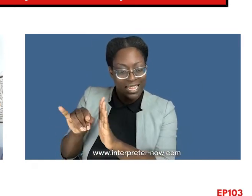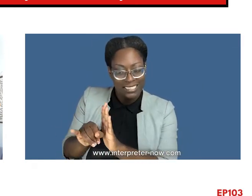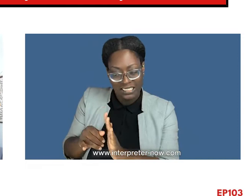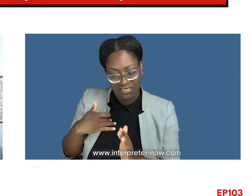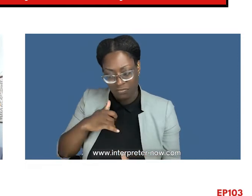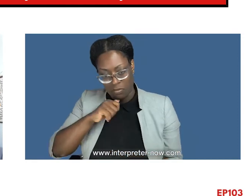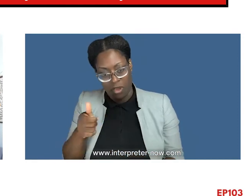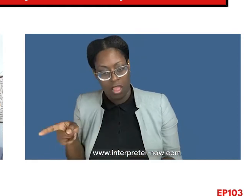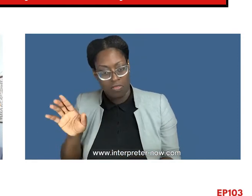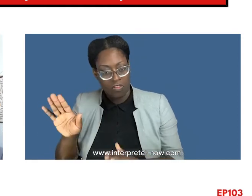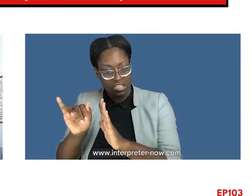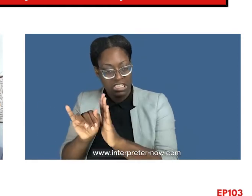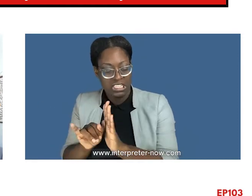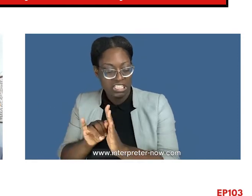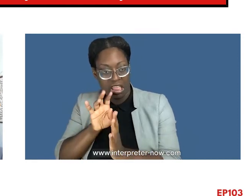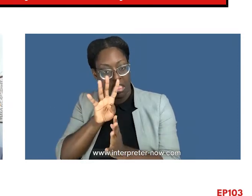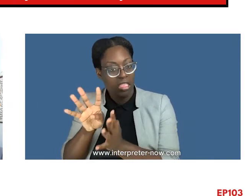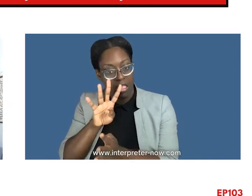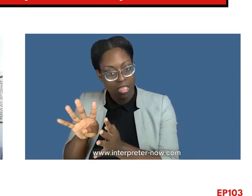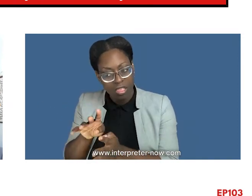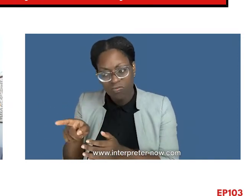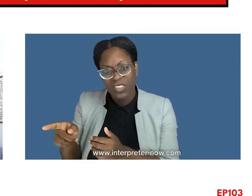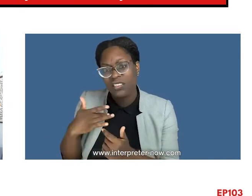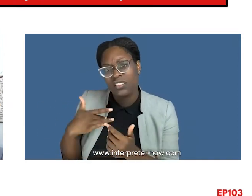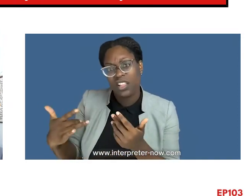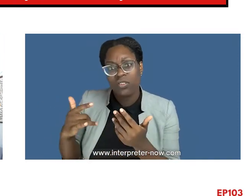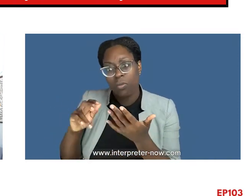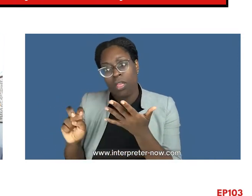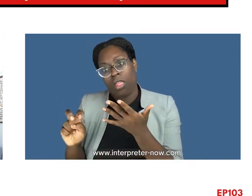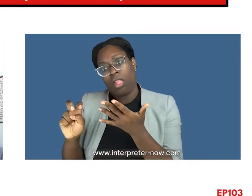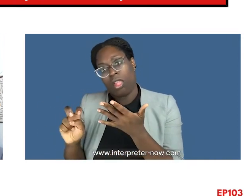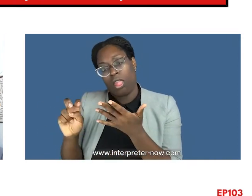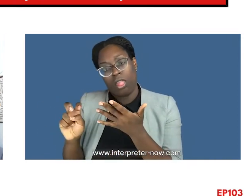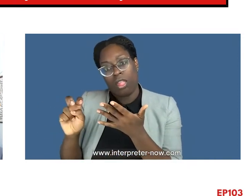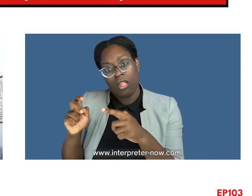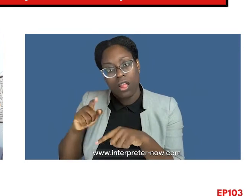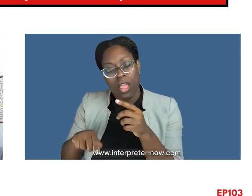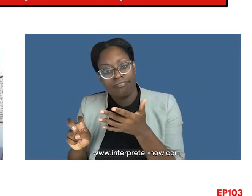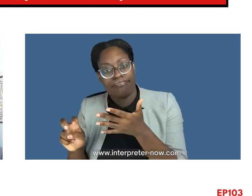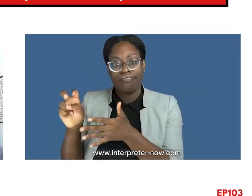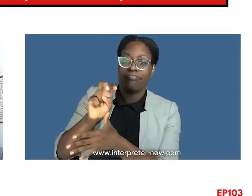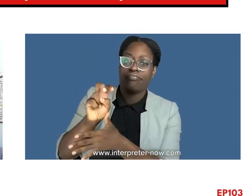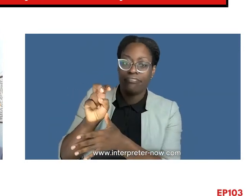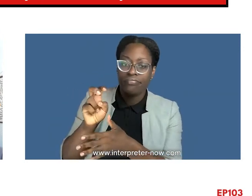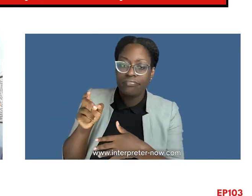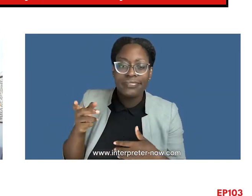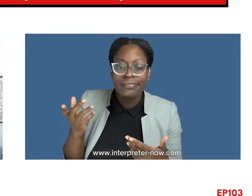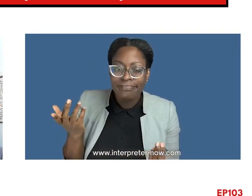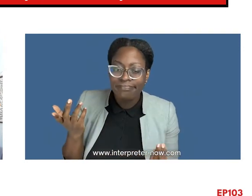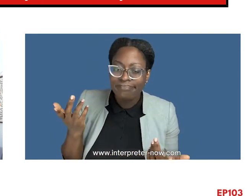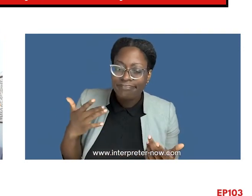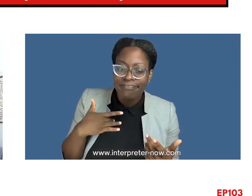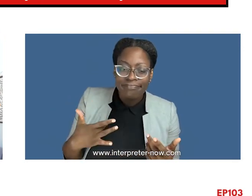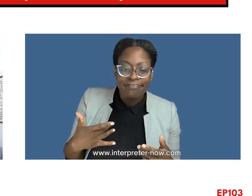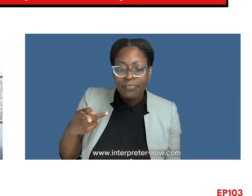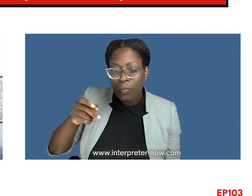people with underrepresented identities, people of color, people with disabilities, women tend to be promoted